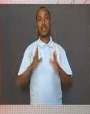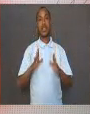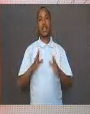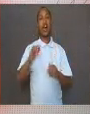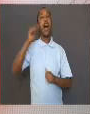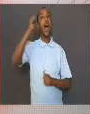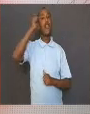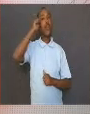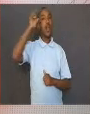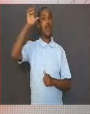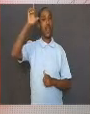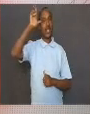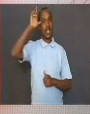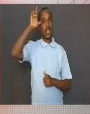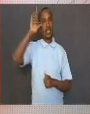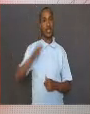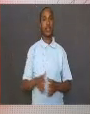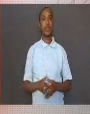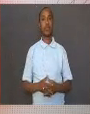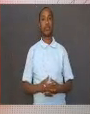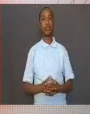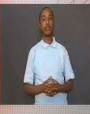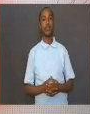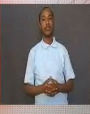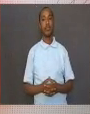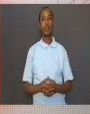chemist Antoine Lavoisier.